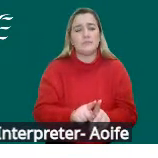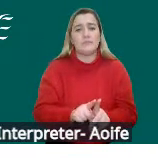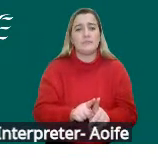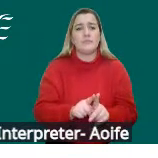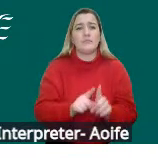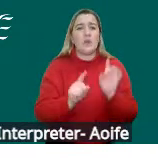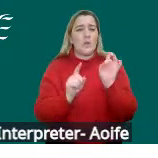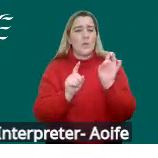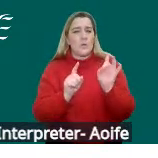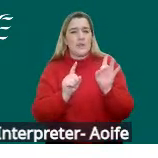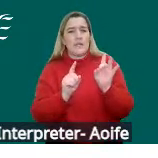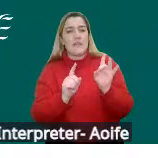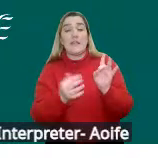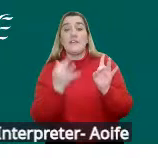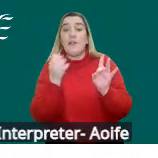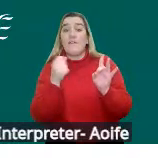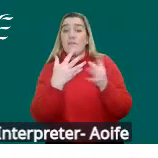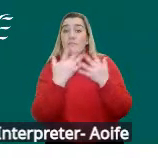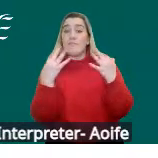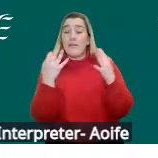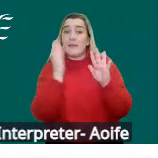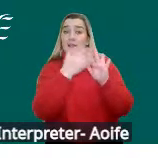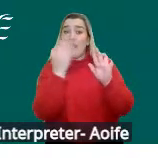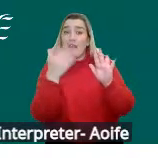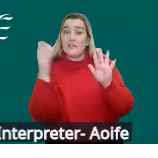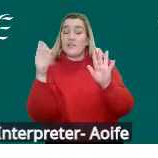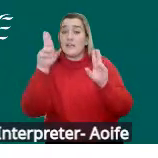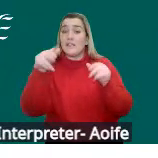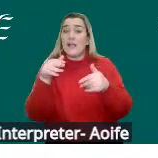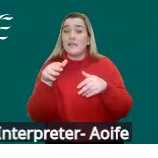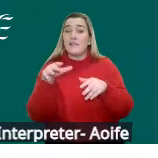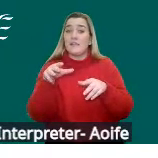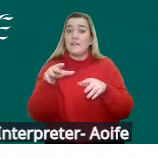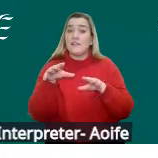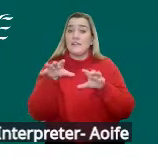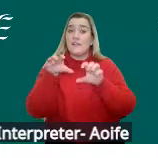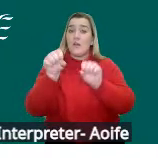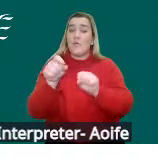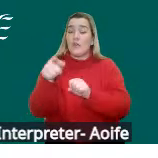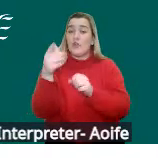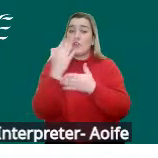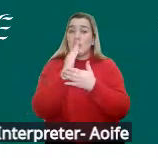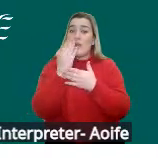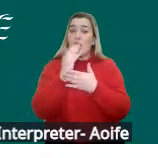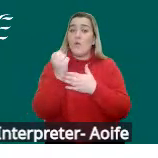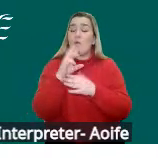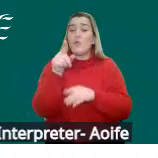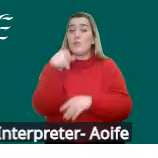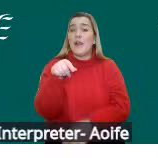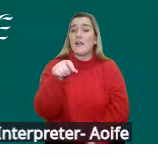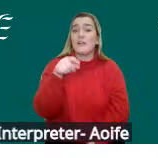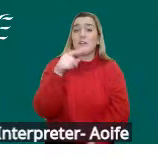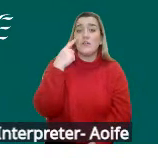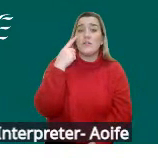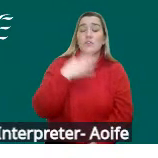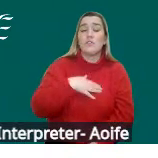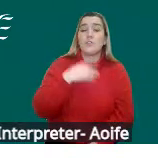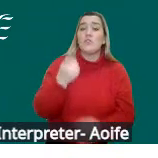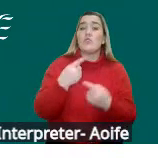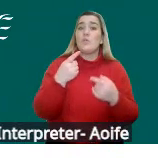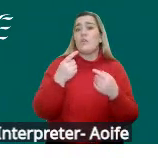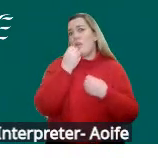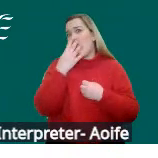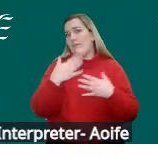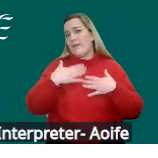if you have many slides left, we can take over the share, or if you wish, you can go to that lovely section you said you're going to do with everyone.